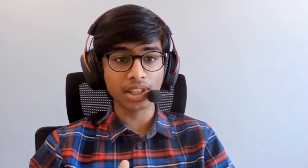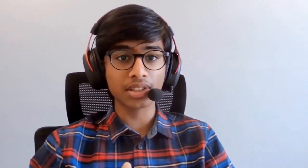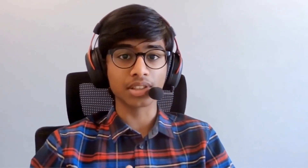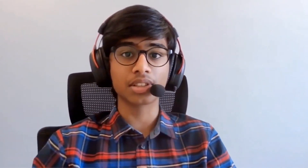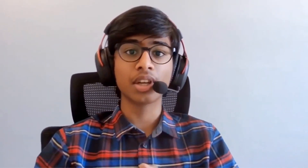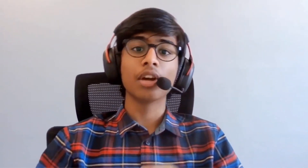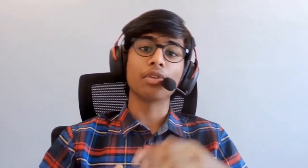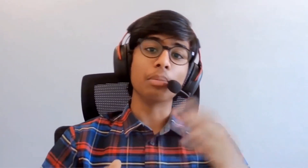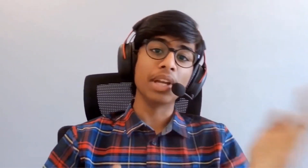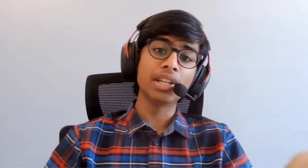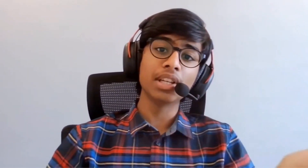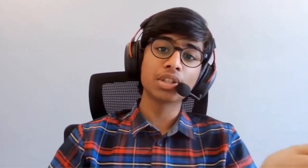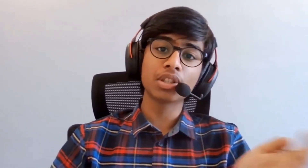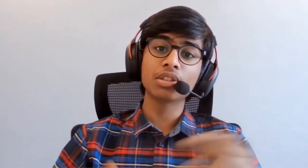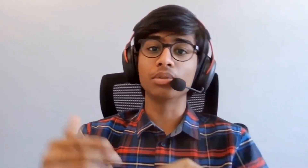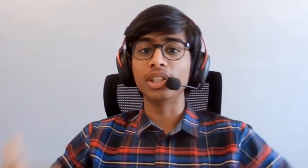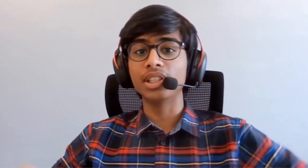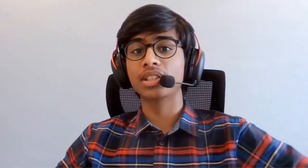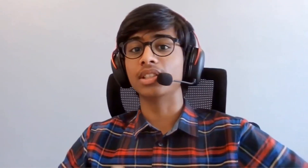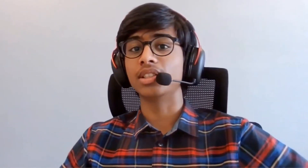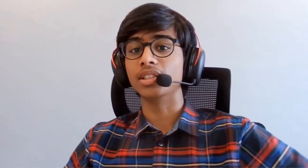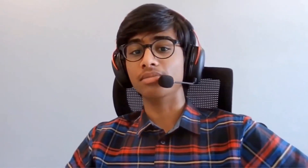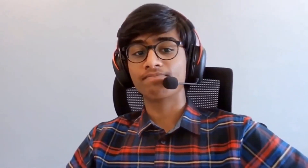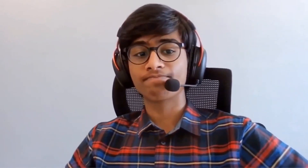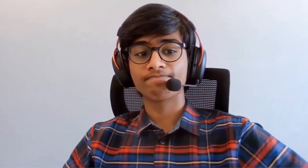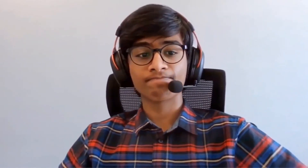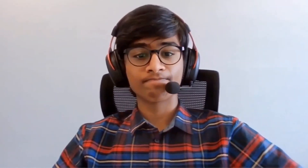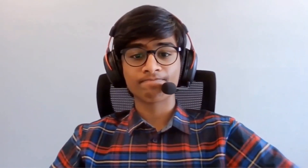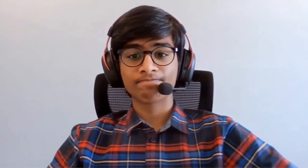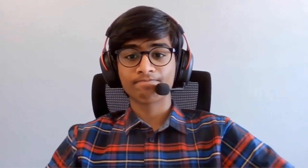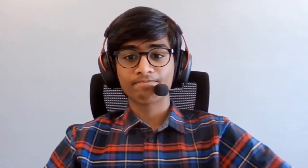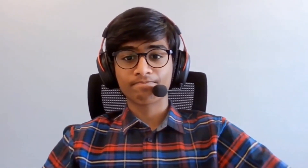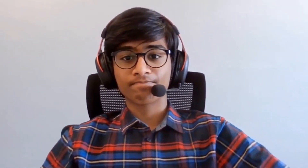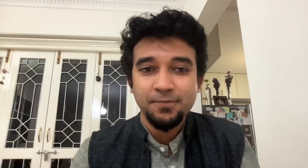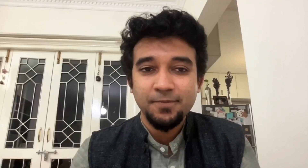restoring its status from endangered to least concern.